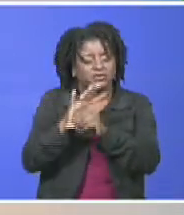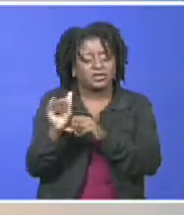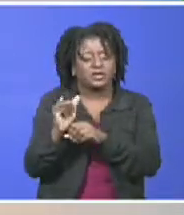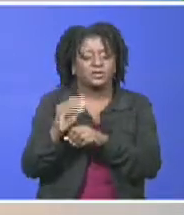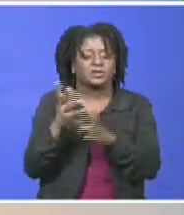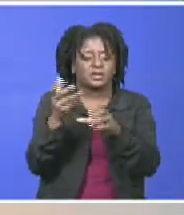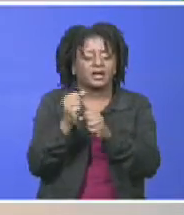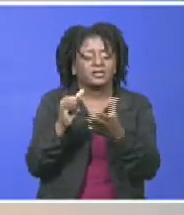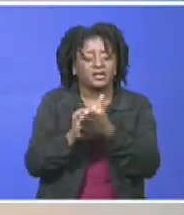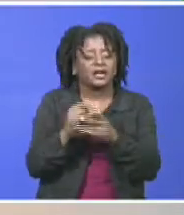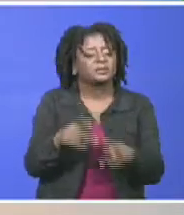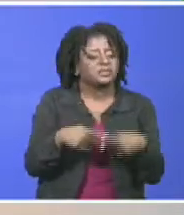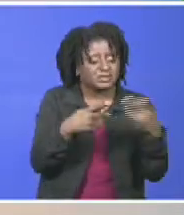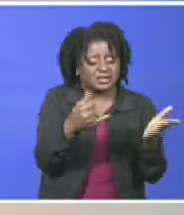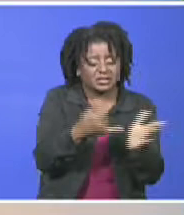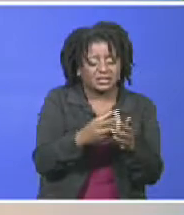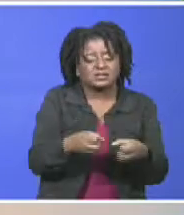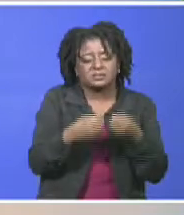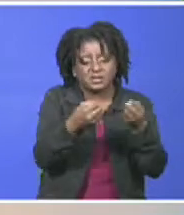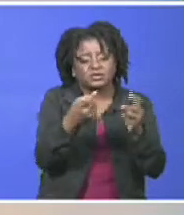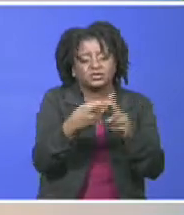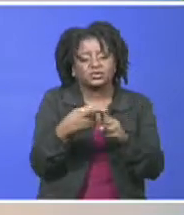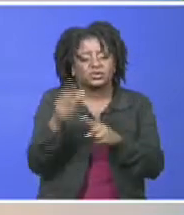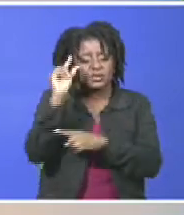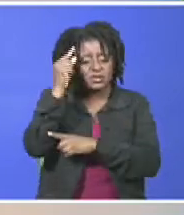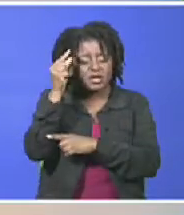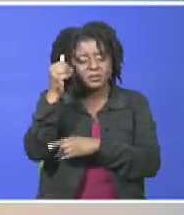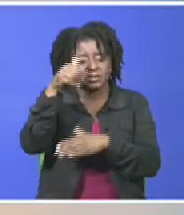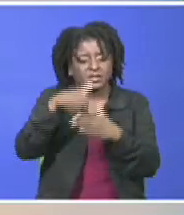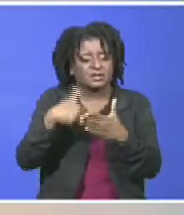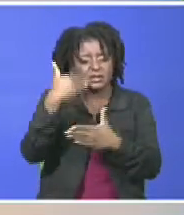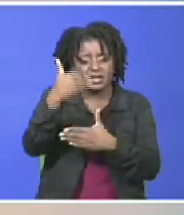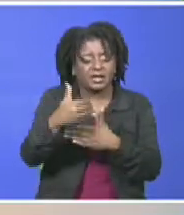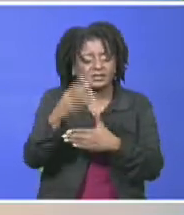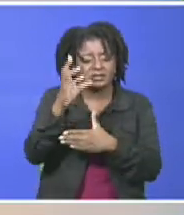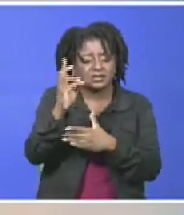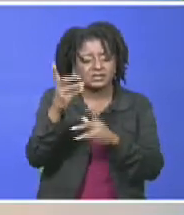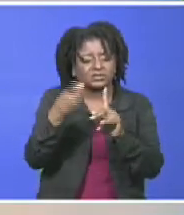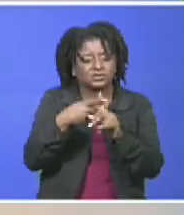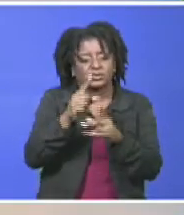presented and submitted to the government within the next 6 to 8 weeks.